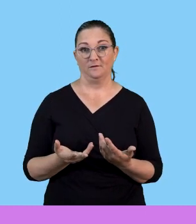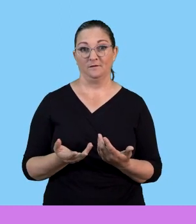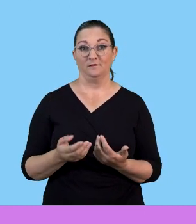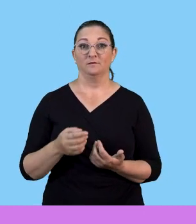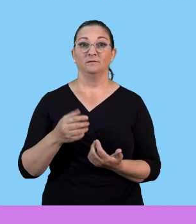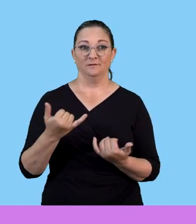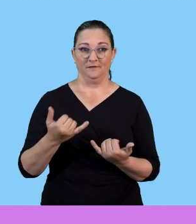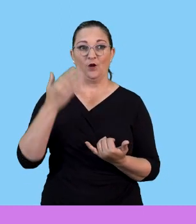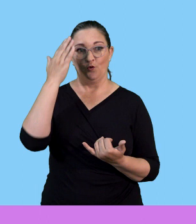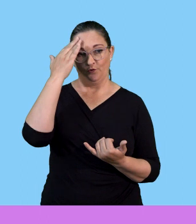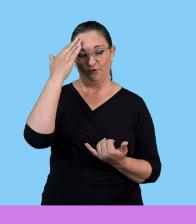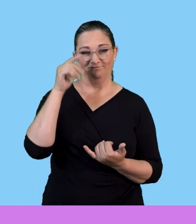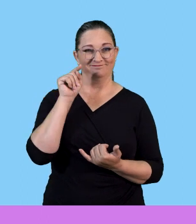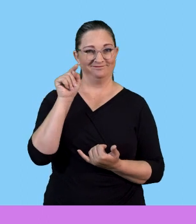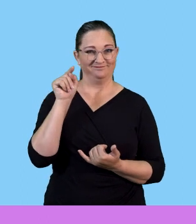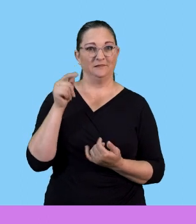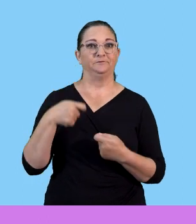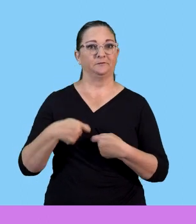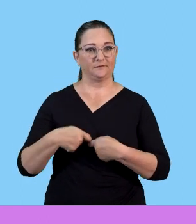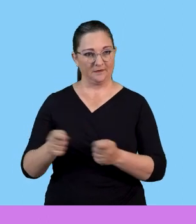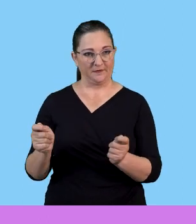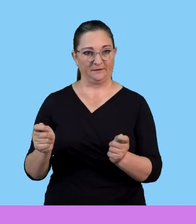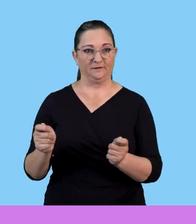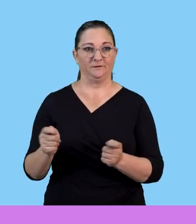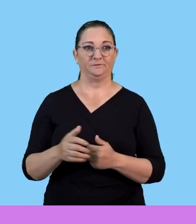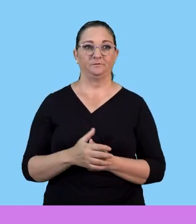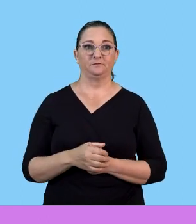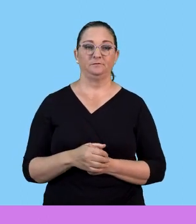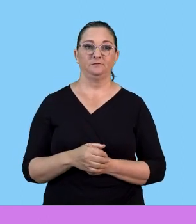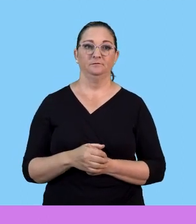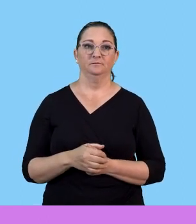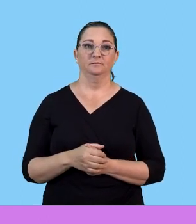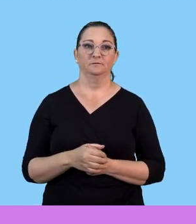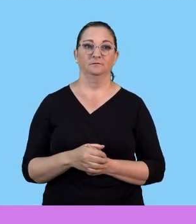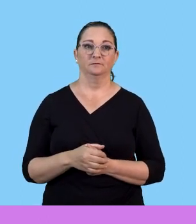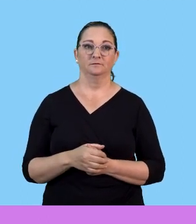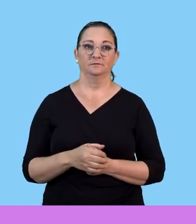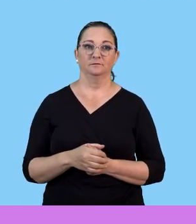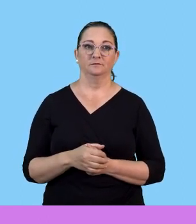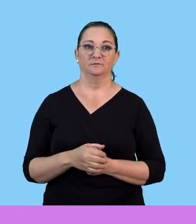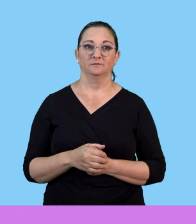13,484.40, meaning therefore she spent